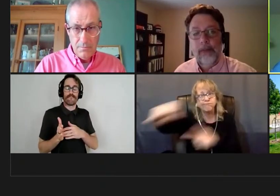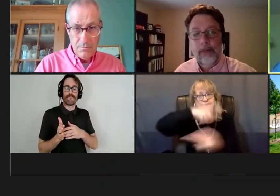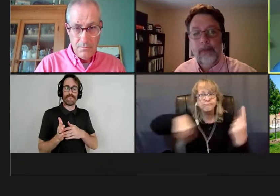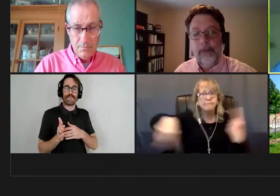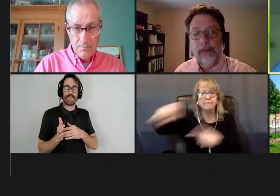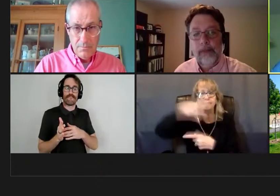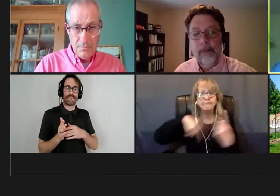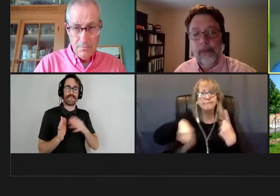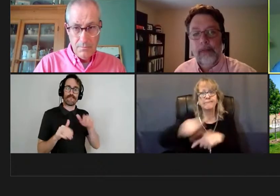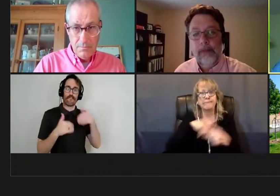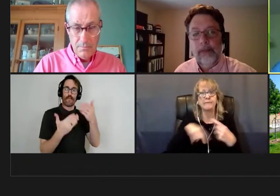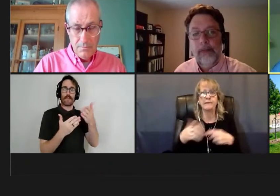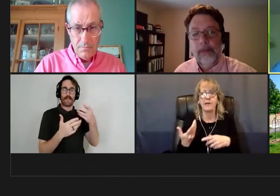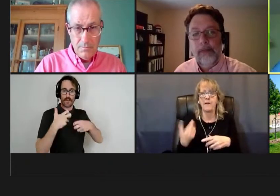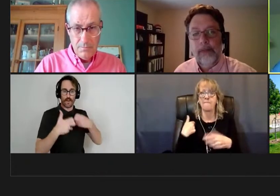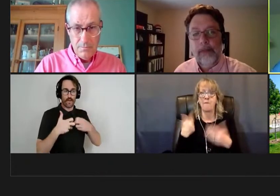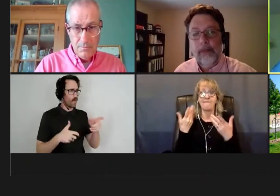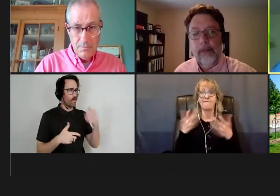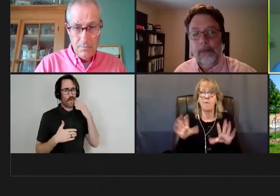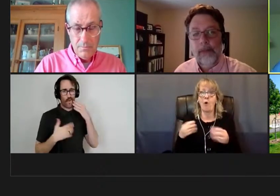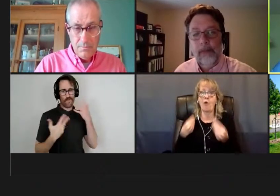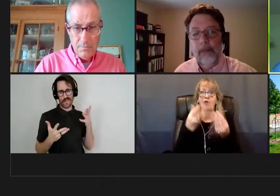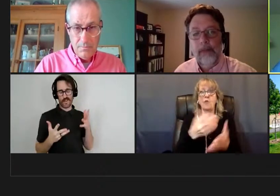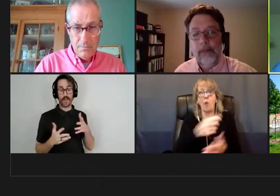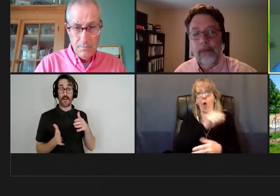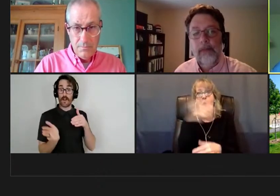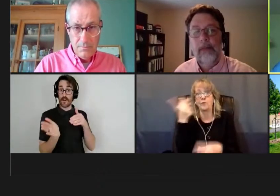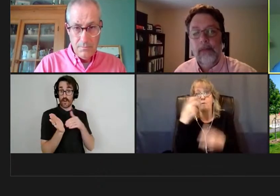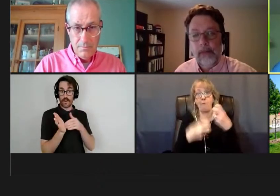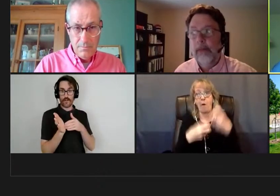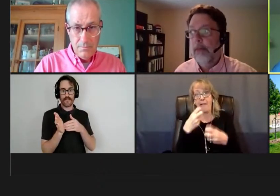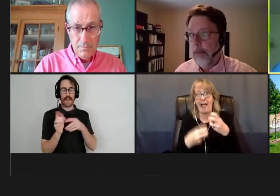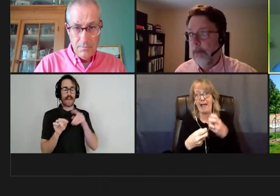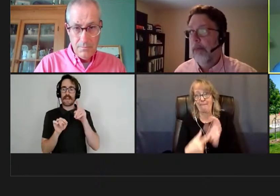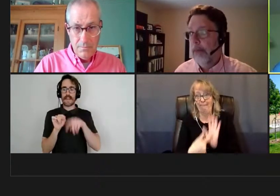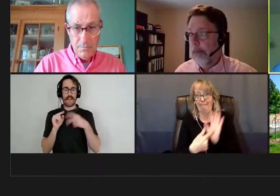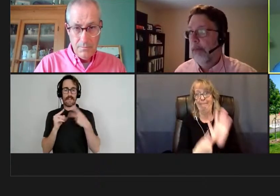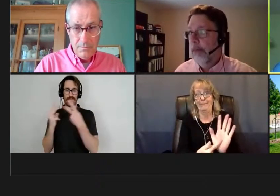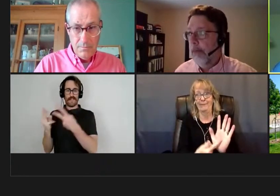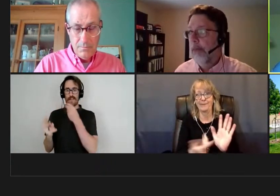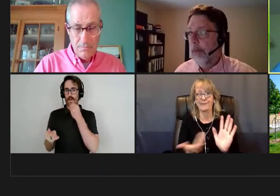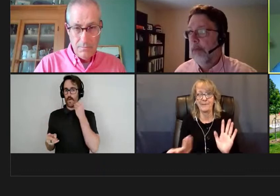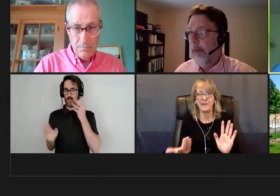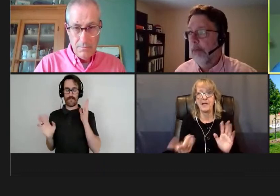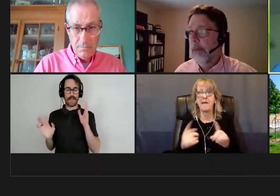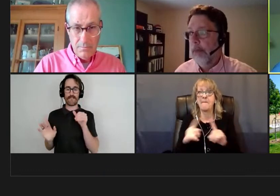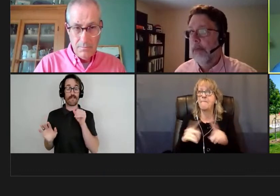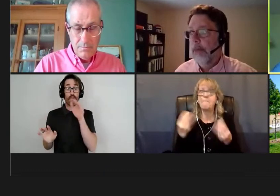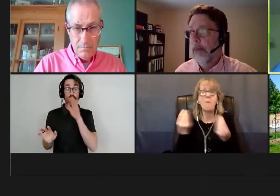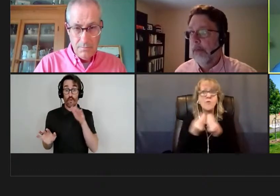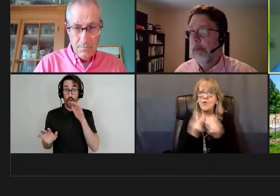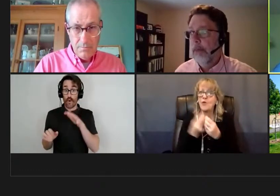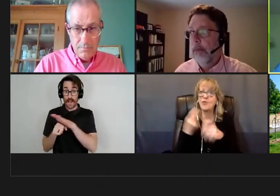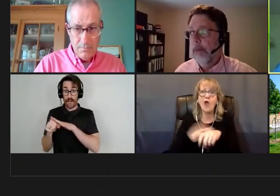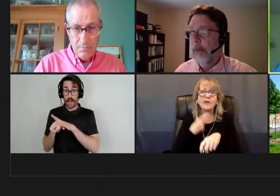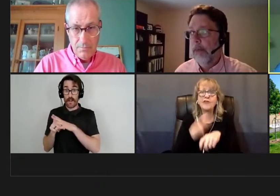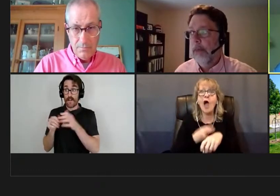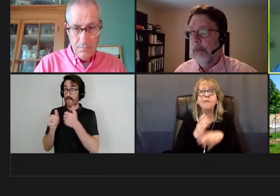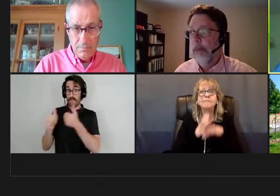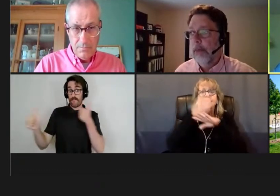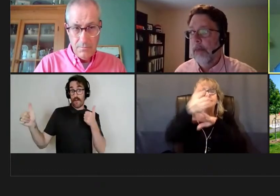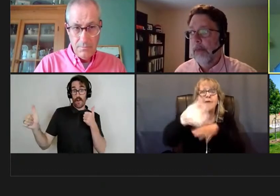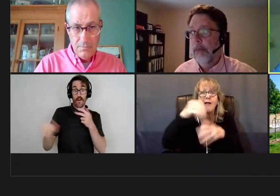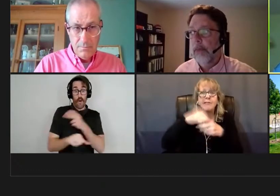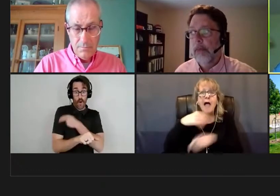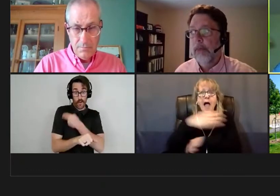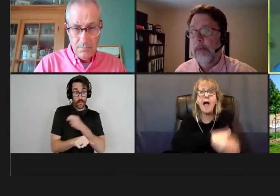it, Dr. Brent, doctors do not do visits in the rural area, especially if it's far enough from the hospital or from